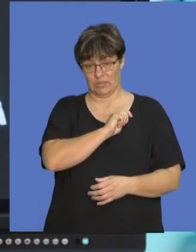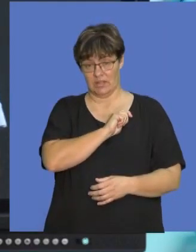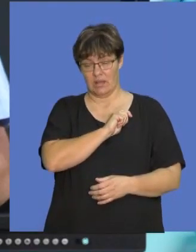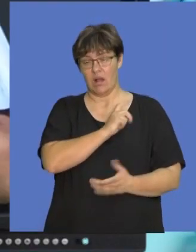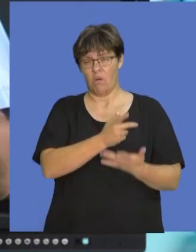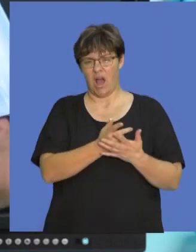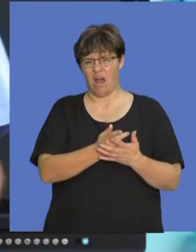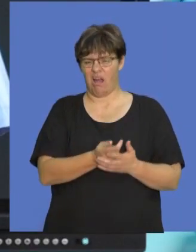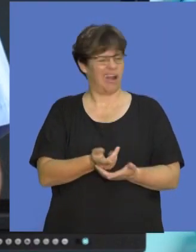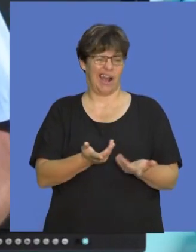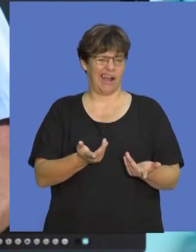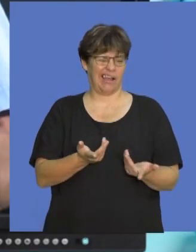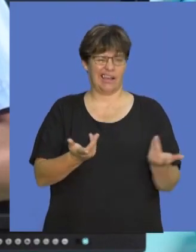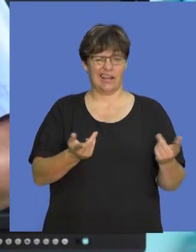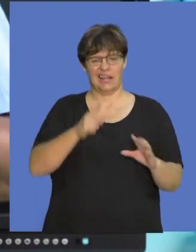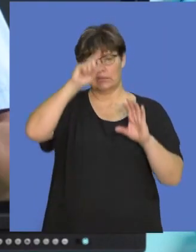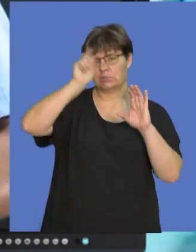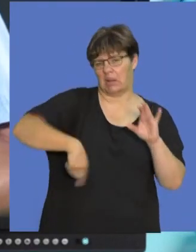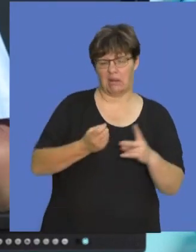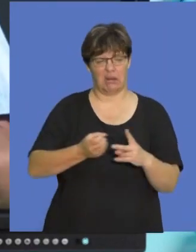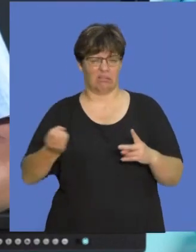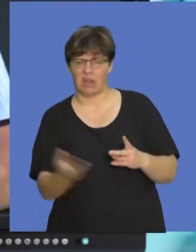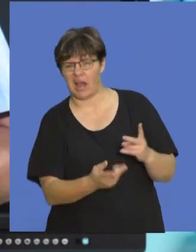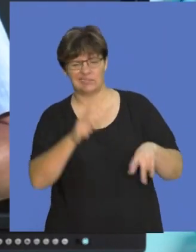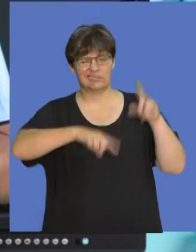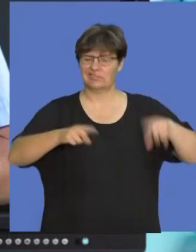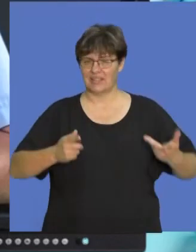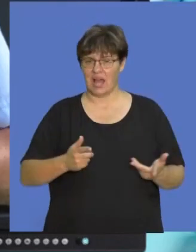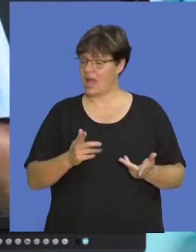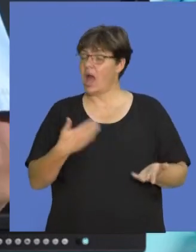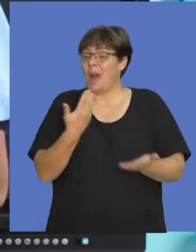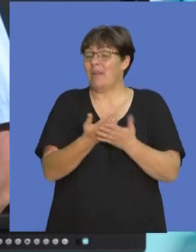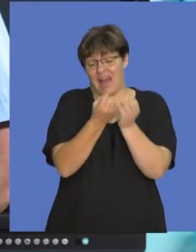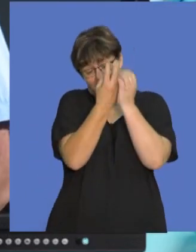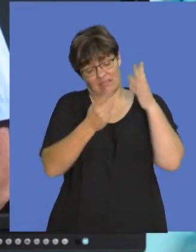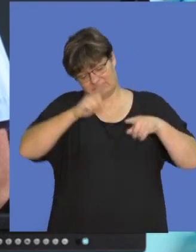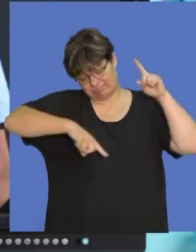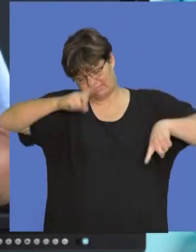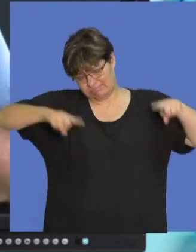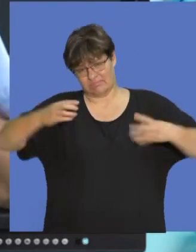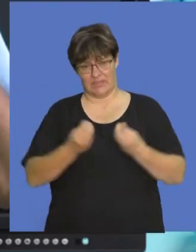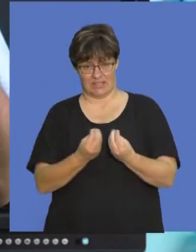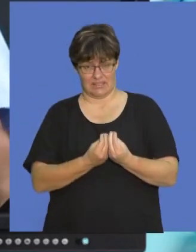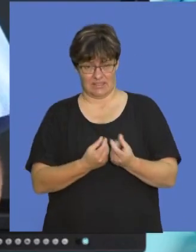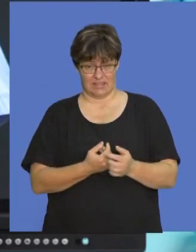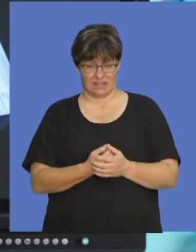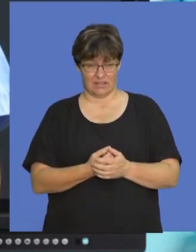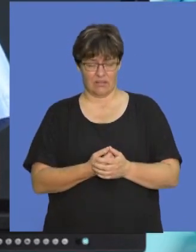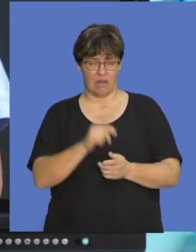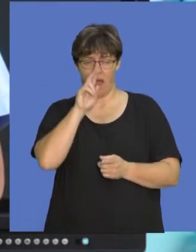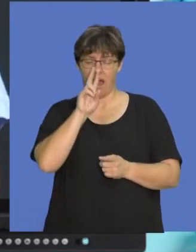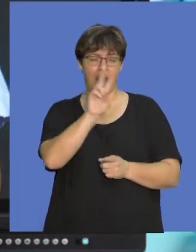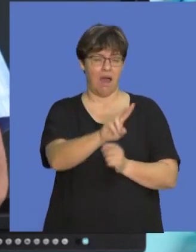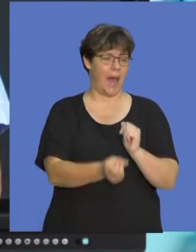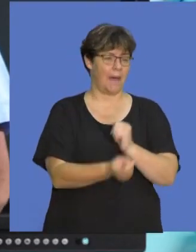doing silly little experiments like spinners and dice, it can apply to so many more things that we can see around